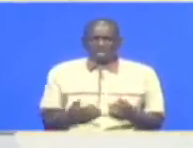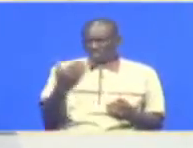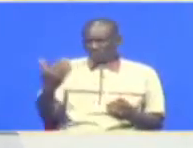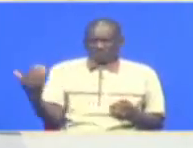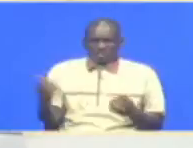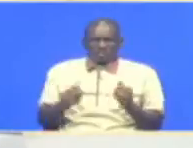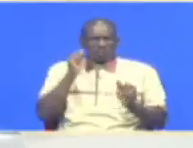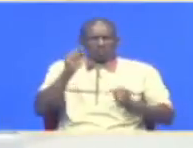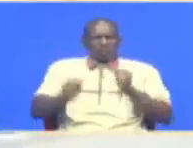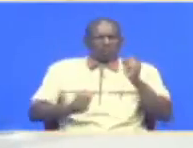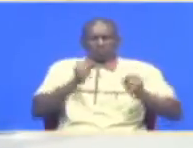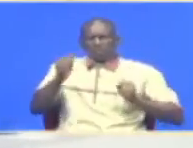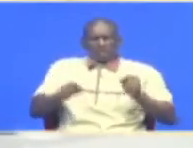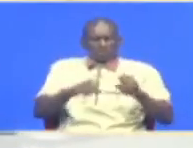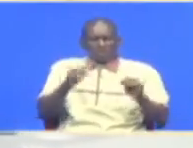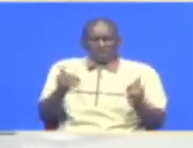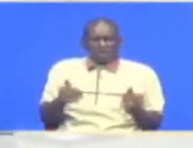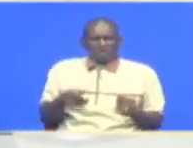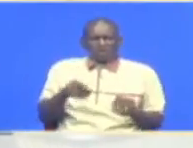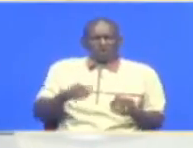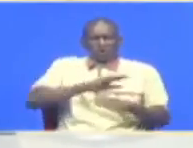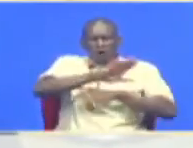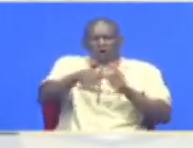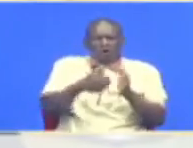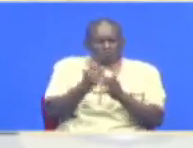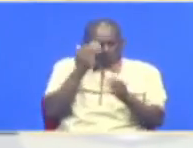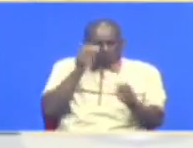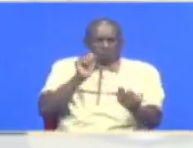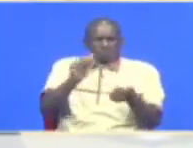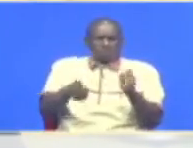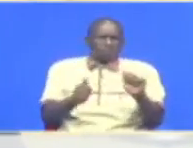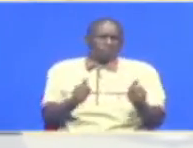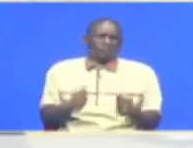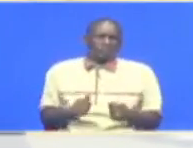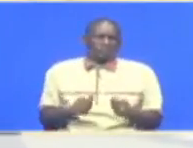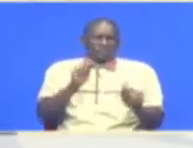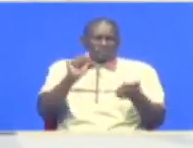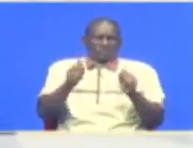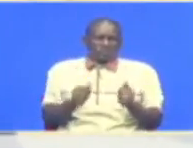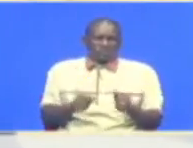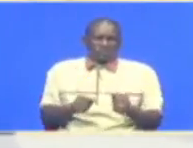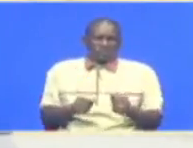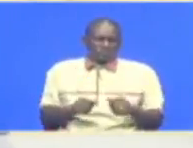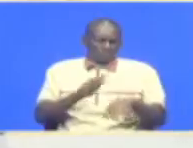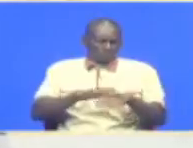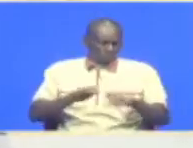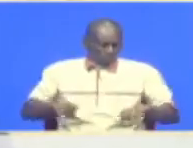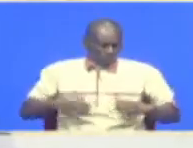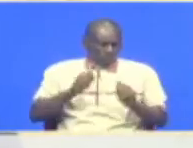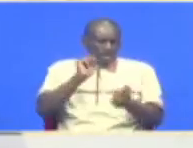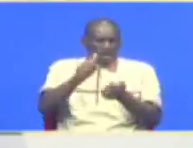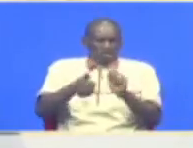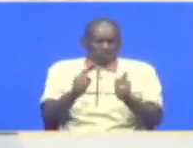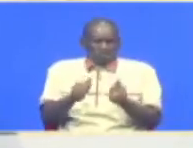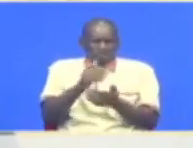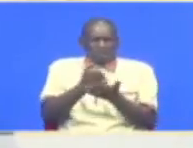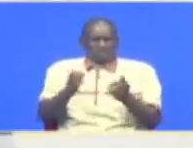run. You all know sport is life, and sport is something enjoyable.